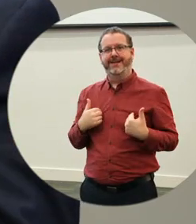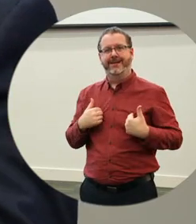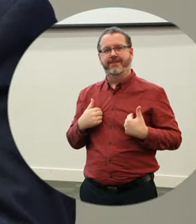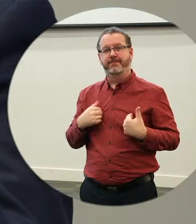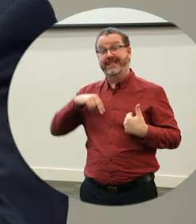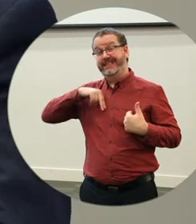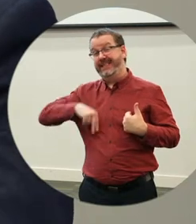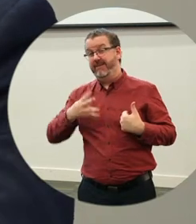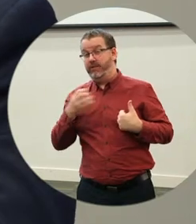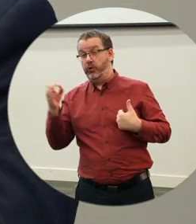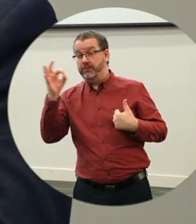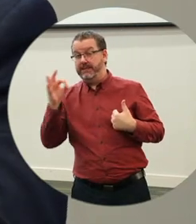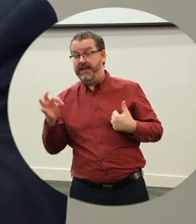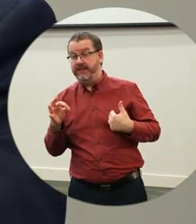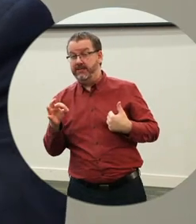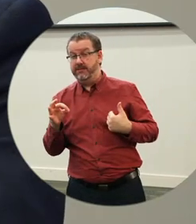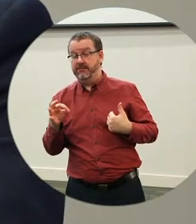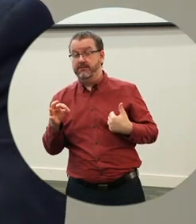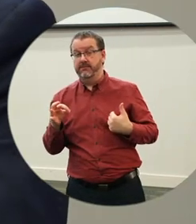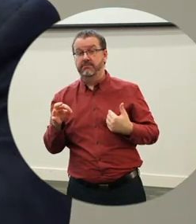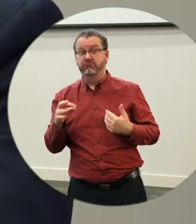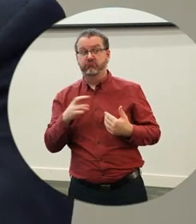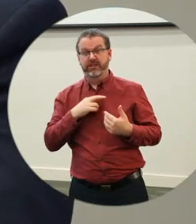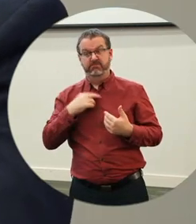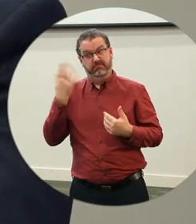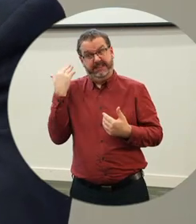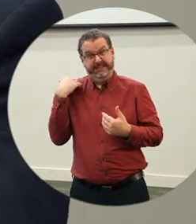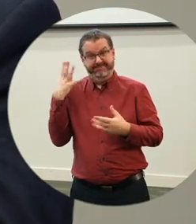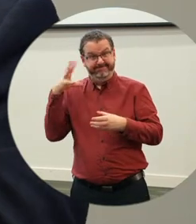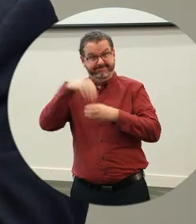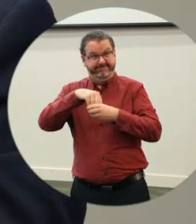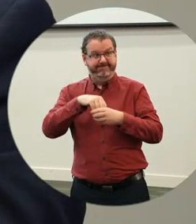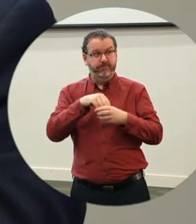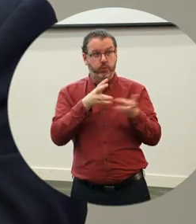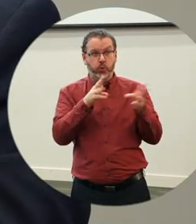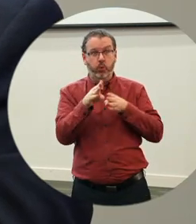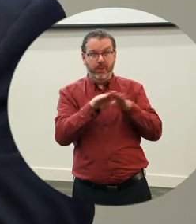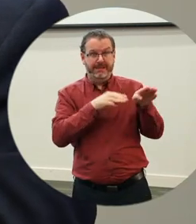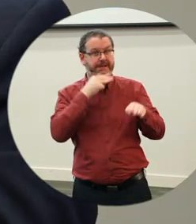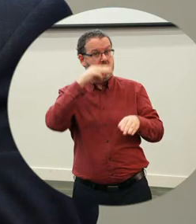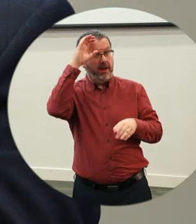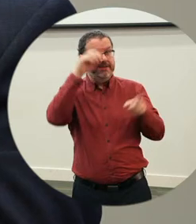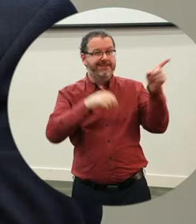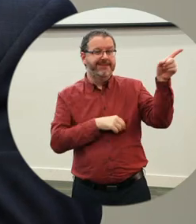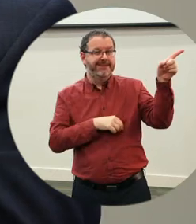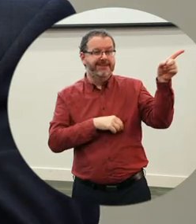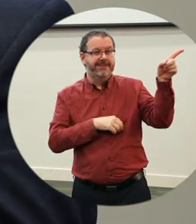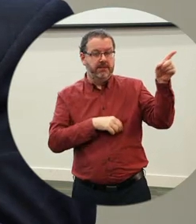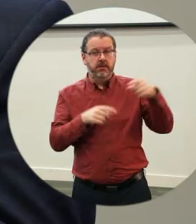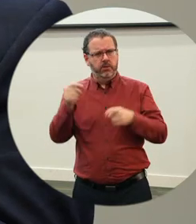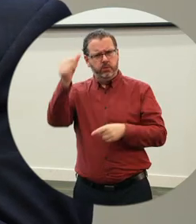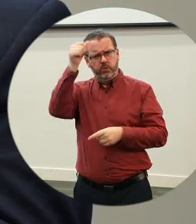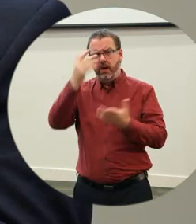column men. They had been out on the hills, they'd been out, they were fighting men. They were accustomed to firearms.